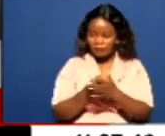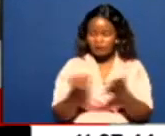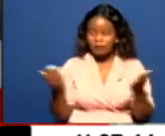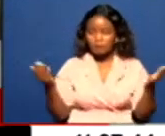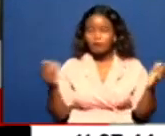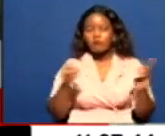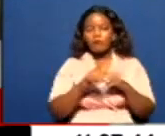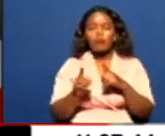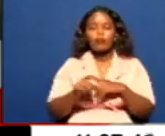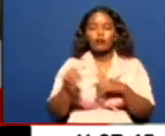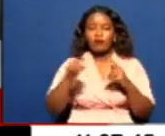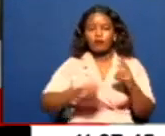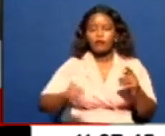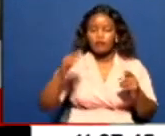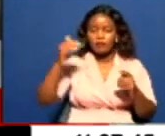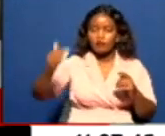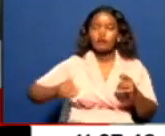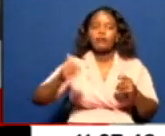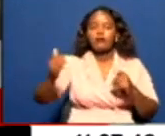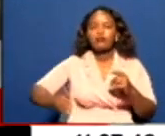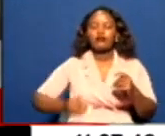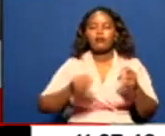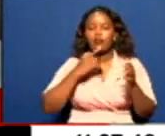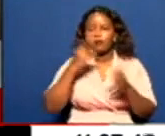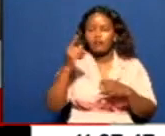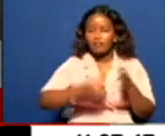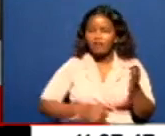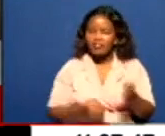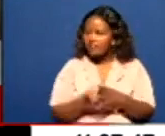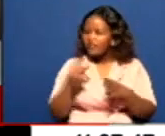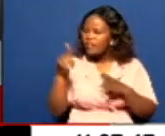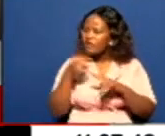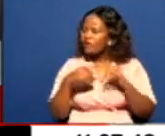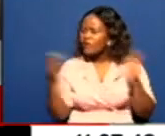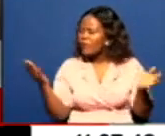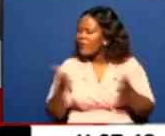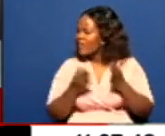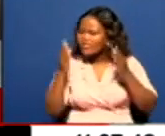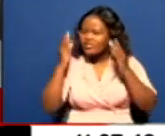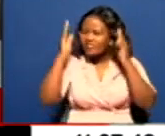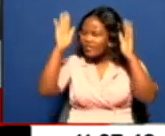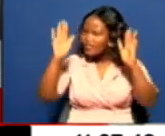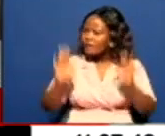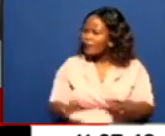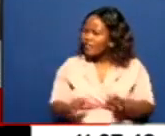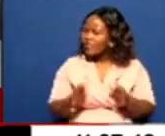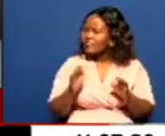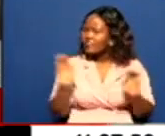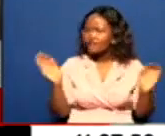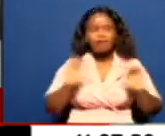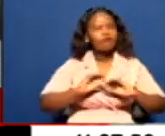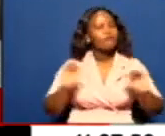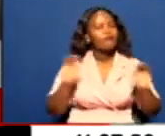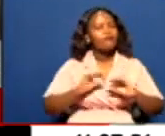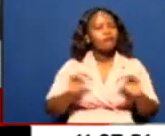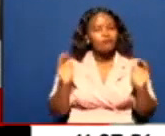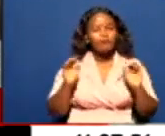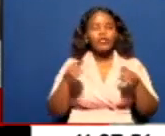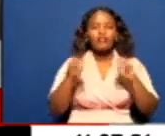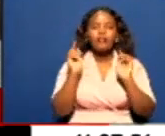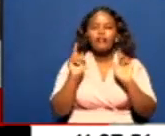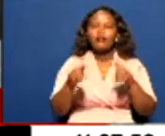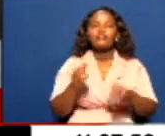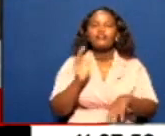always tell that where you come from does not have to determine what you become. That's true. So you become a true agent, you become a good